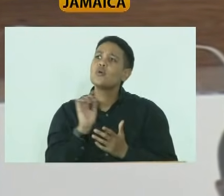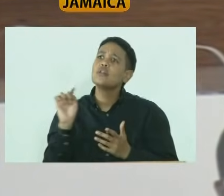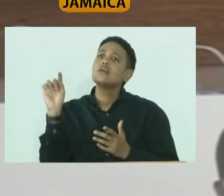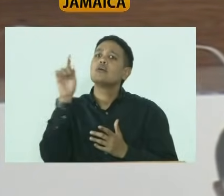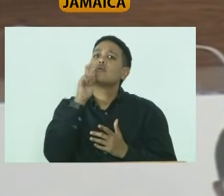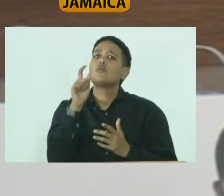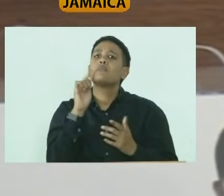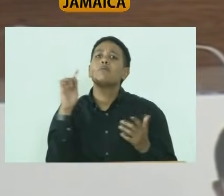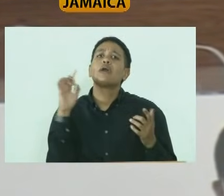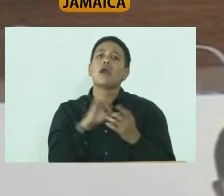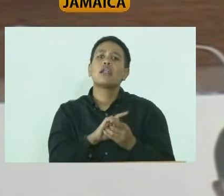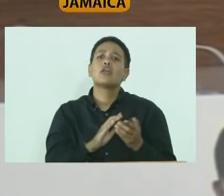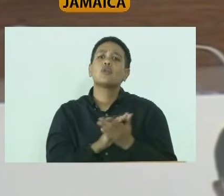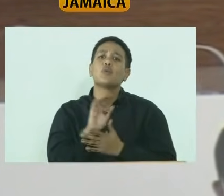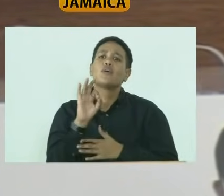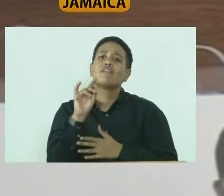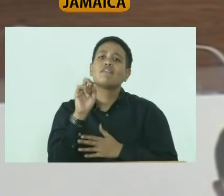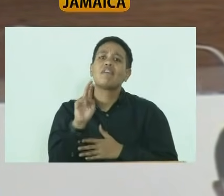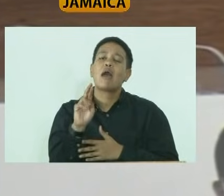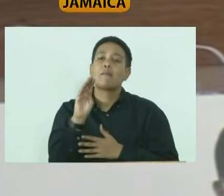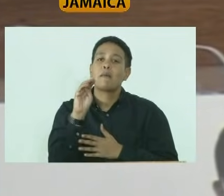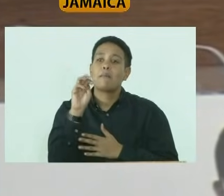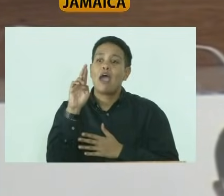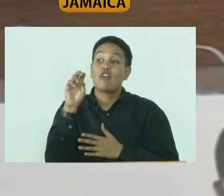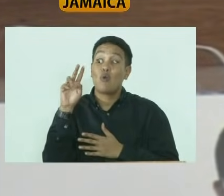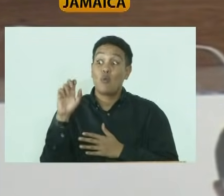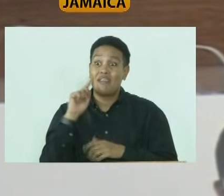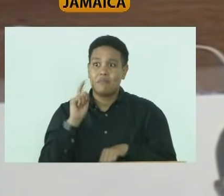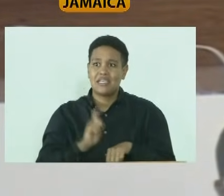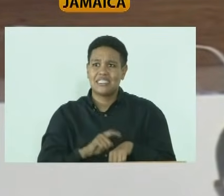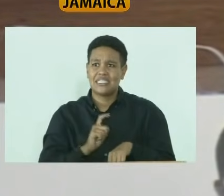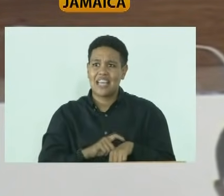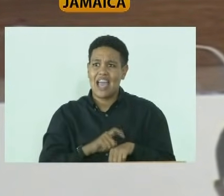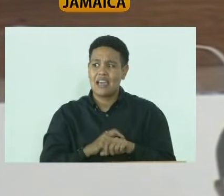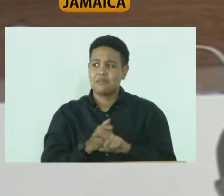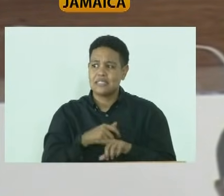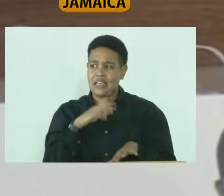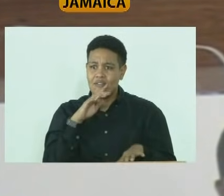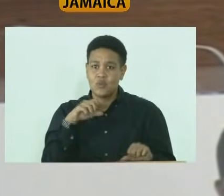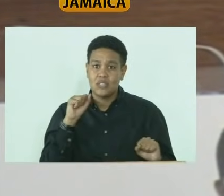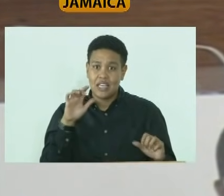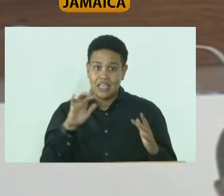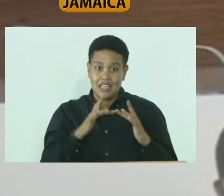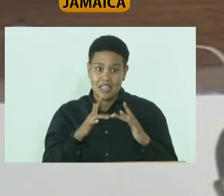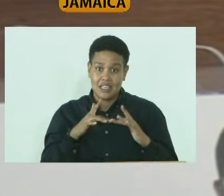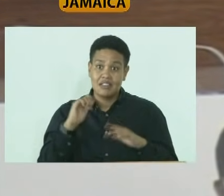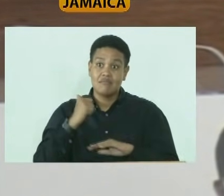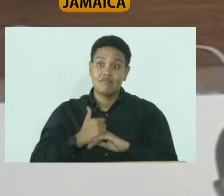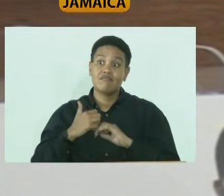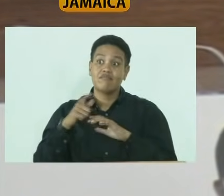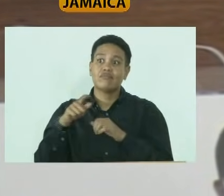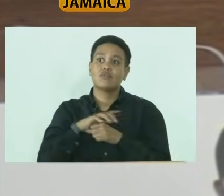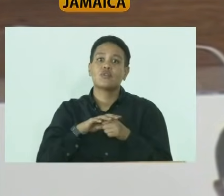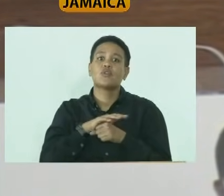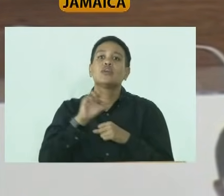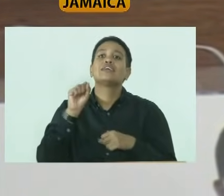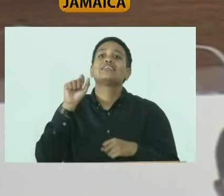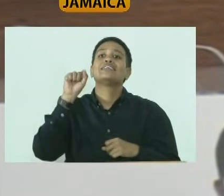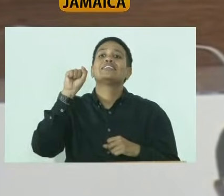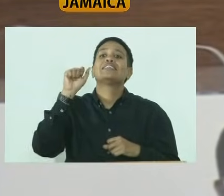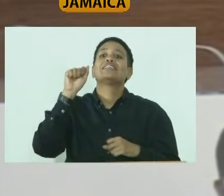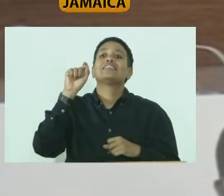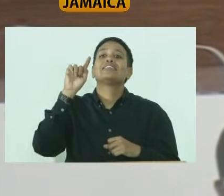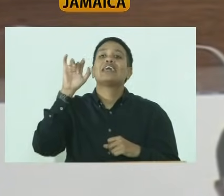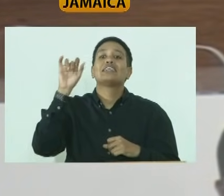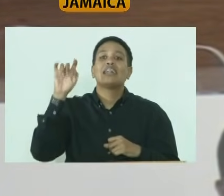may be connected via fiber microwave, because of the time it may take to get fiber microwave to these locations, satellite connectivity may